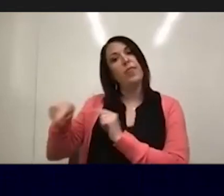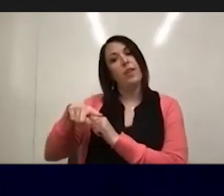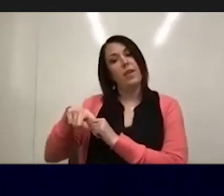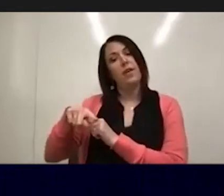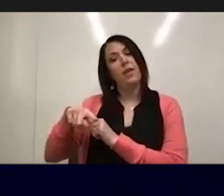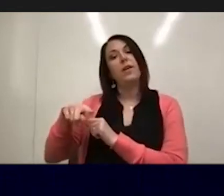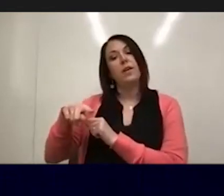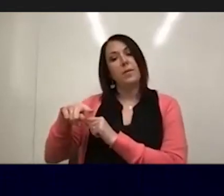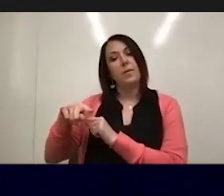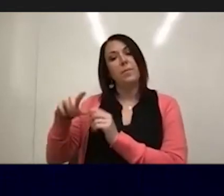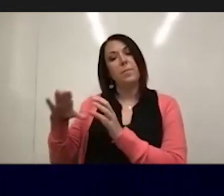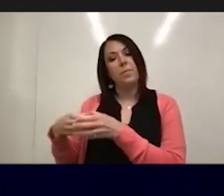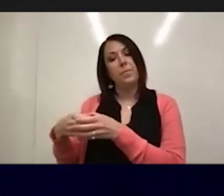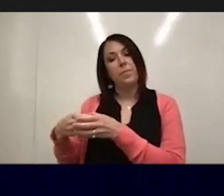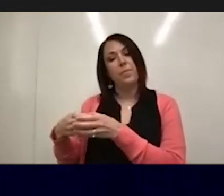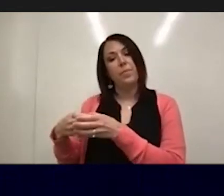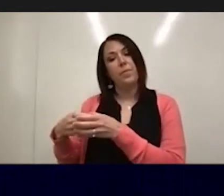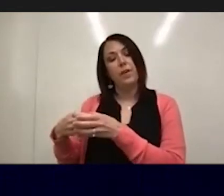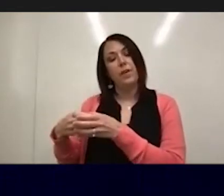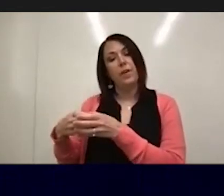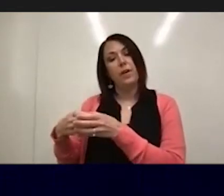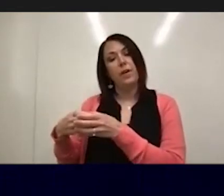the